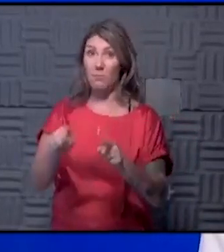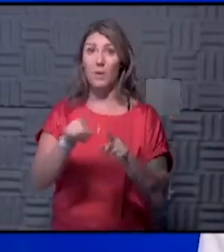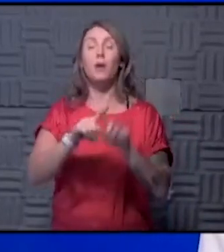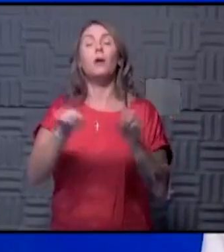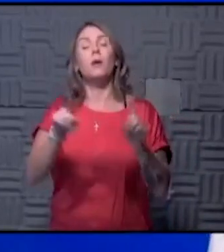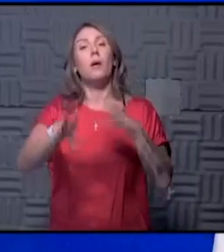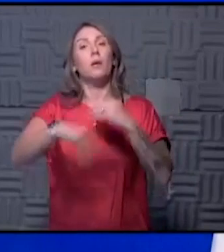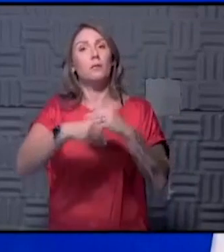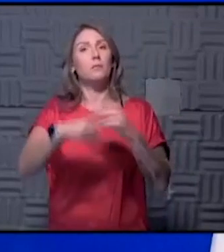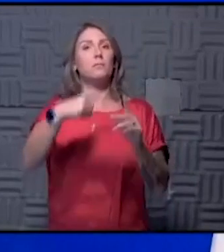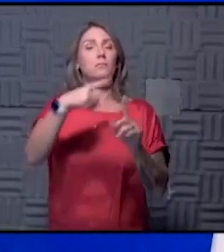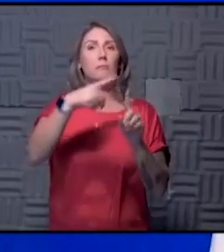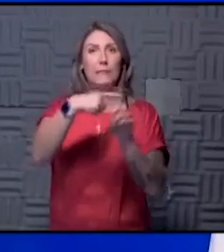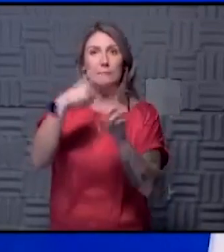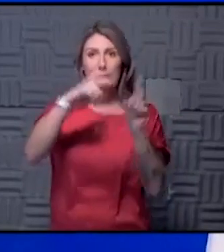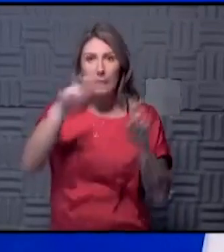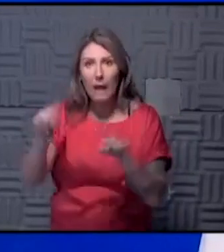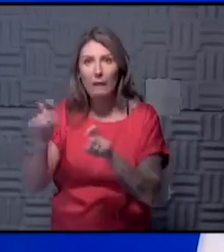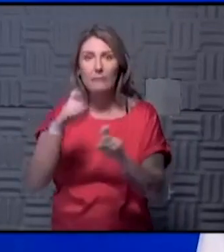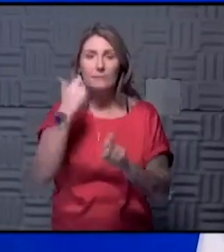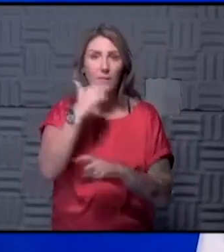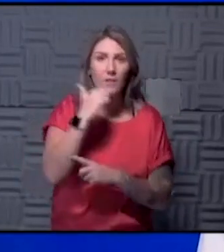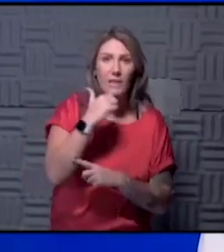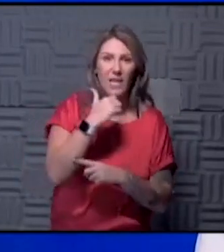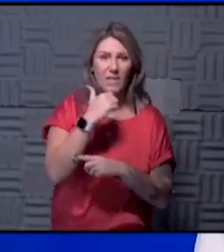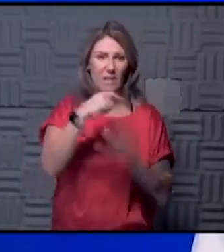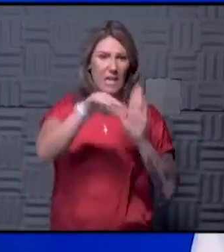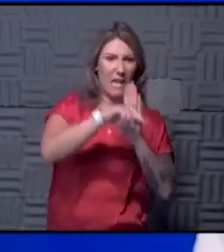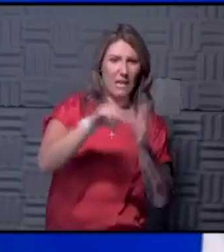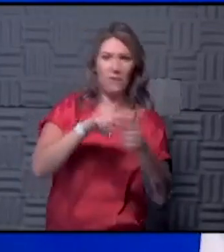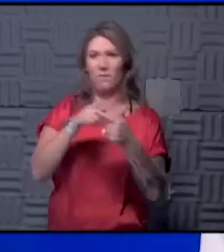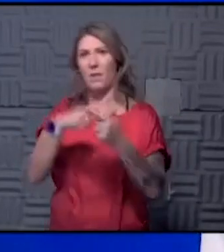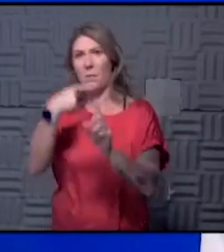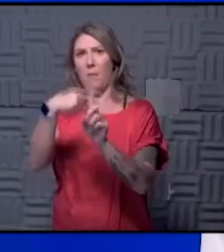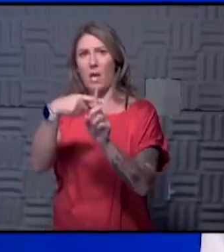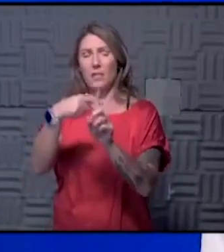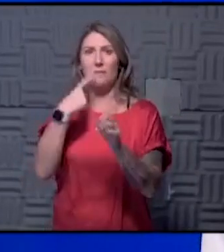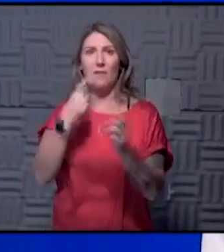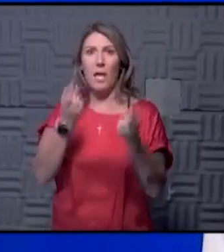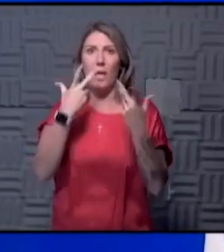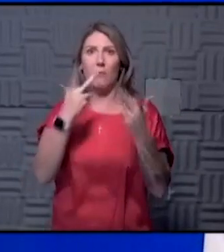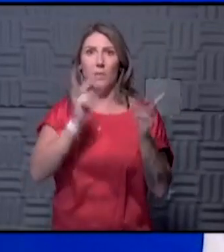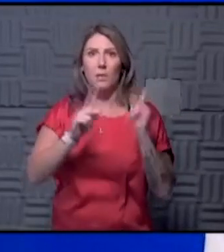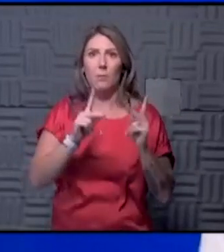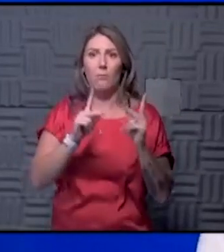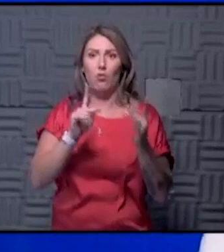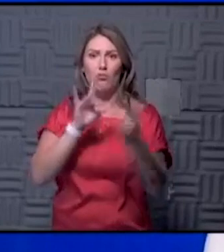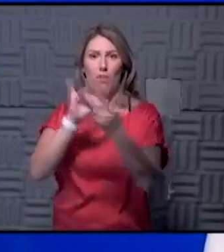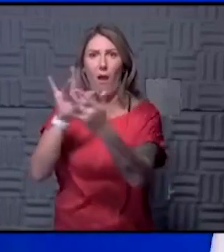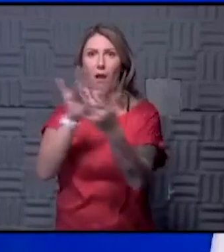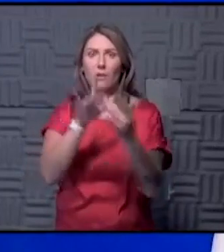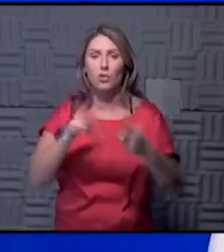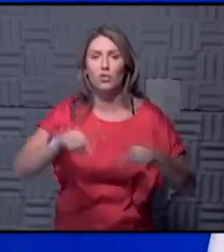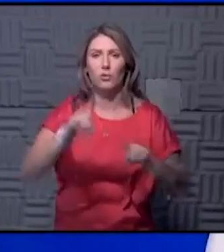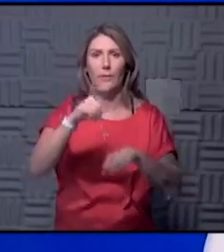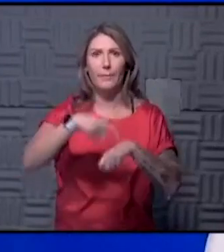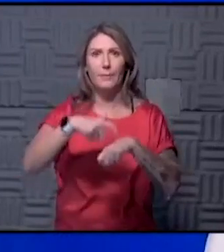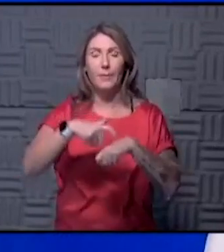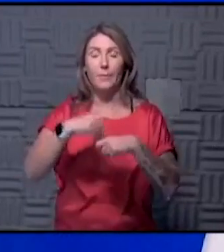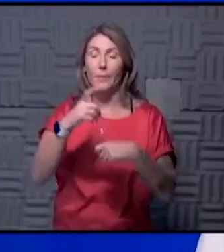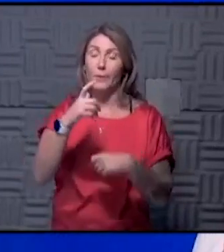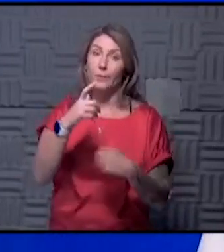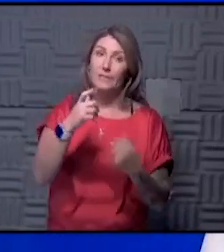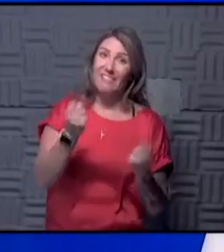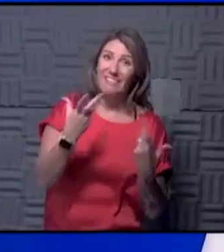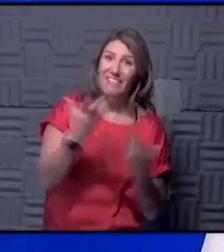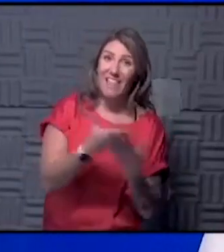day. They do. And so if you're negative one day and positive the next day, how many people did you come in contact with over that time frame? There's just a lot of things we don't know.